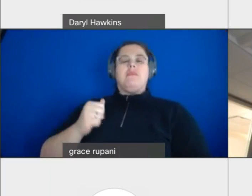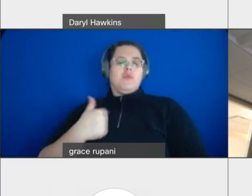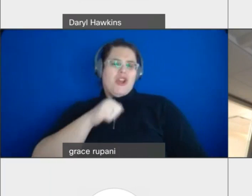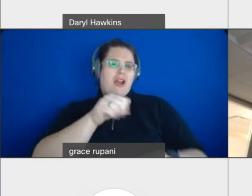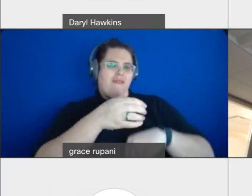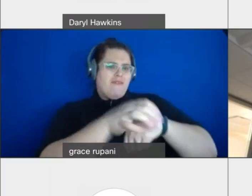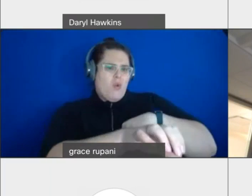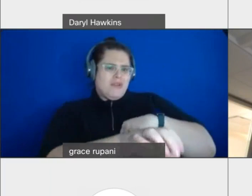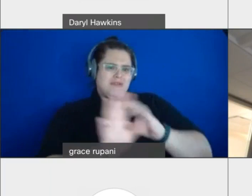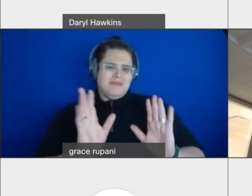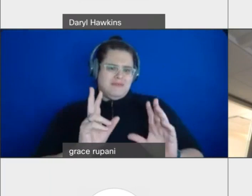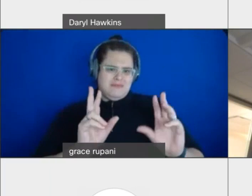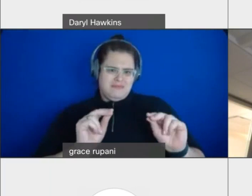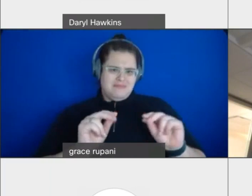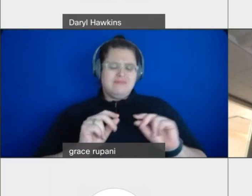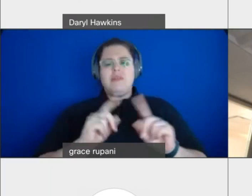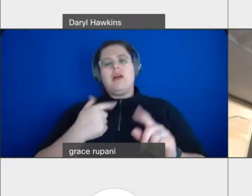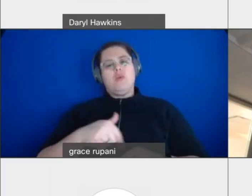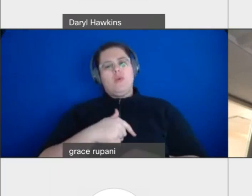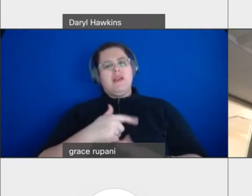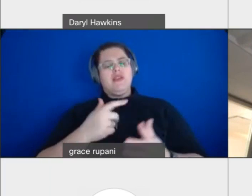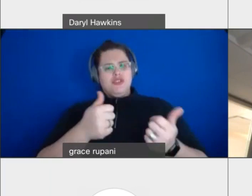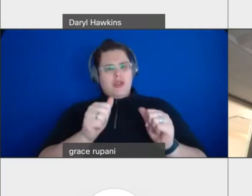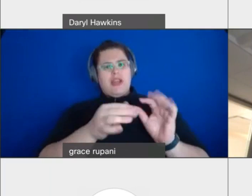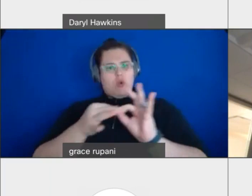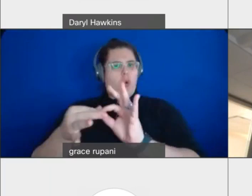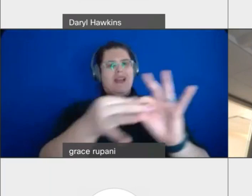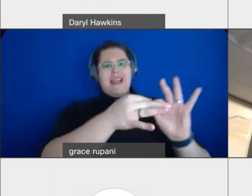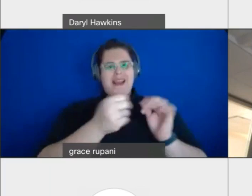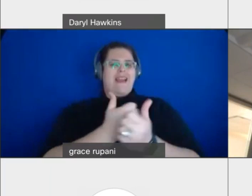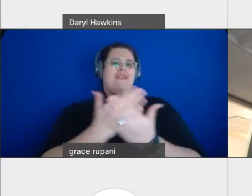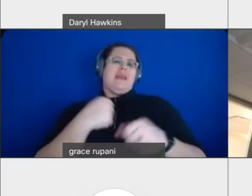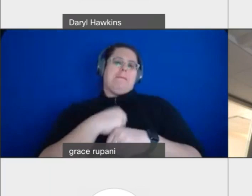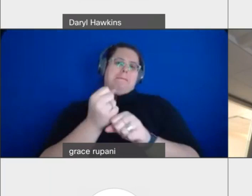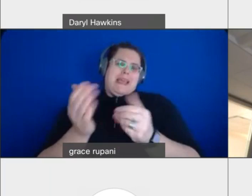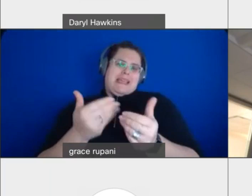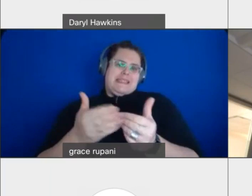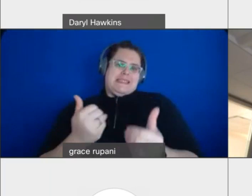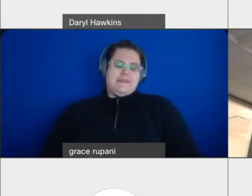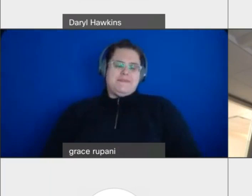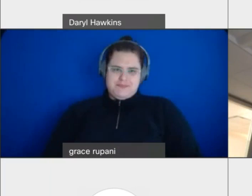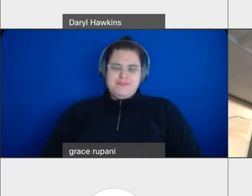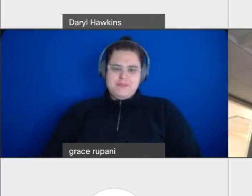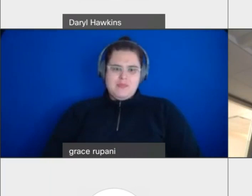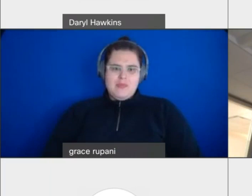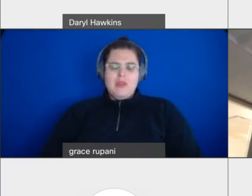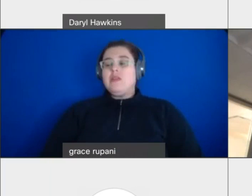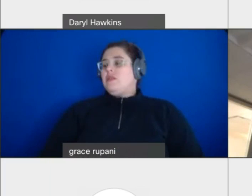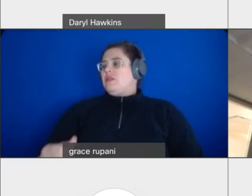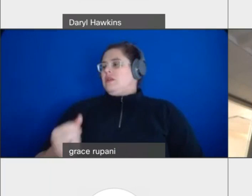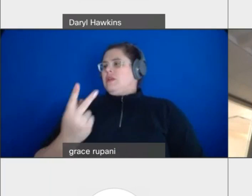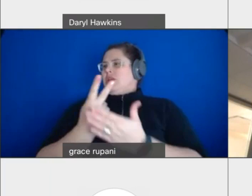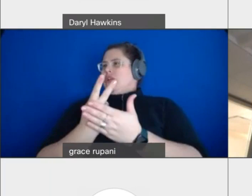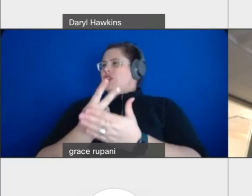of coordination. 2 weeks ago, I think DC was listed at 5th best in the nation in terms